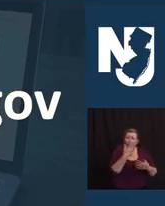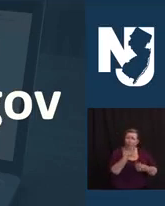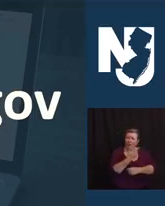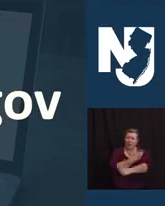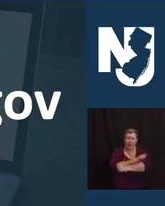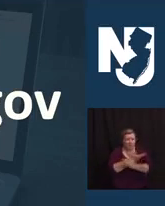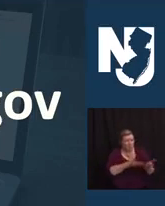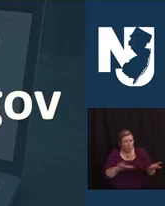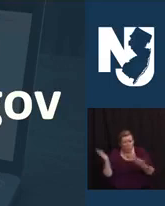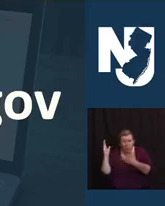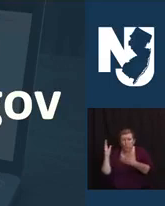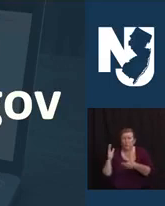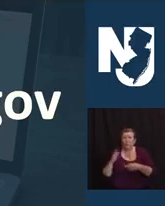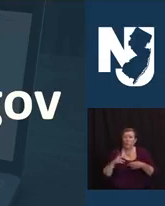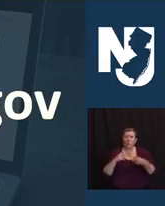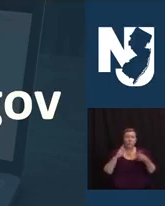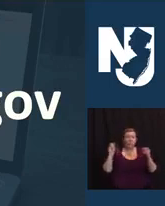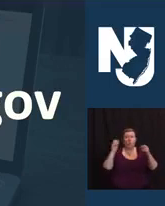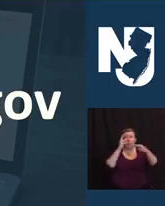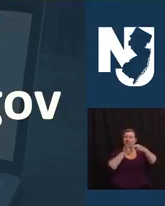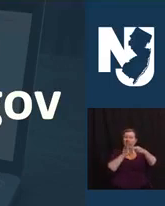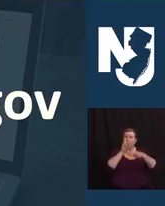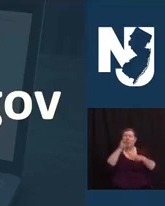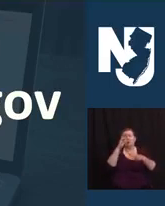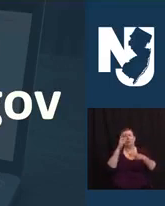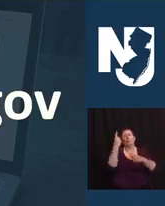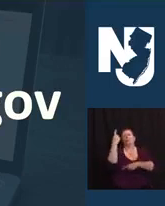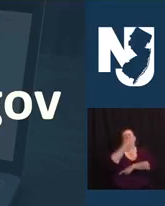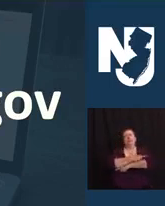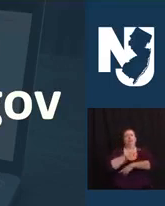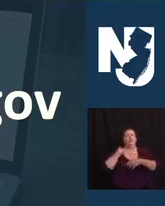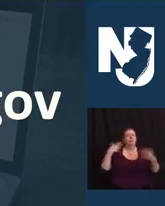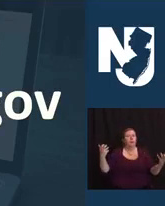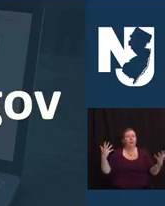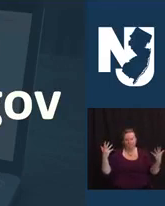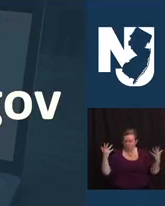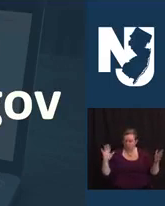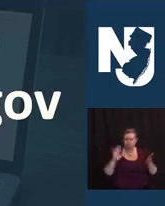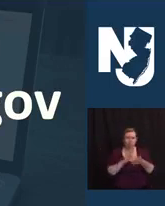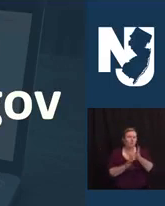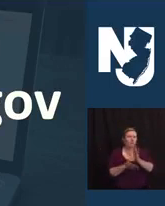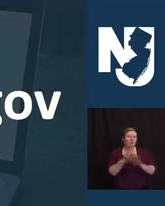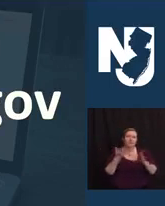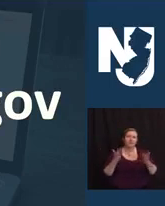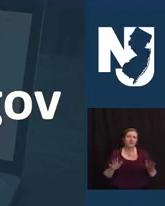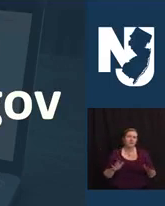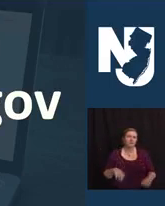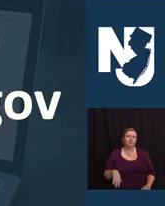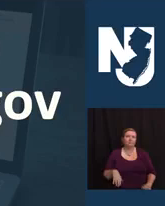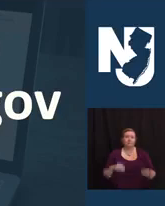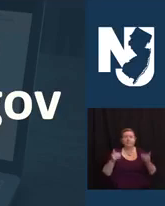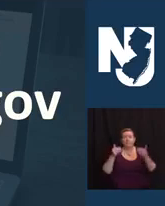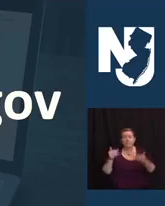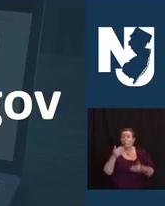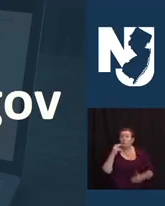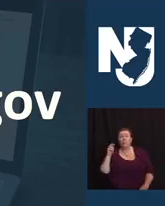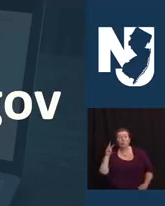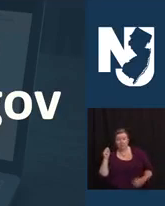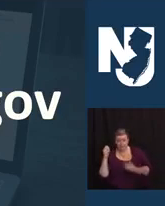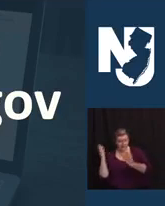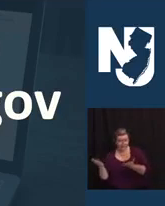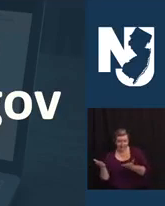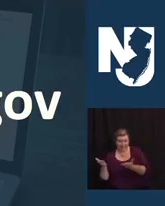any need to tell any more of these stories. Let's switch gears and get to some good news, and that is of great